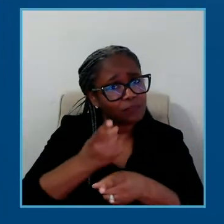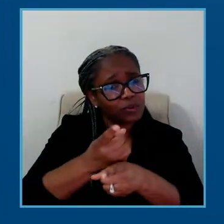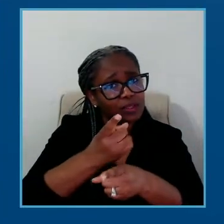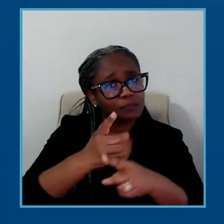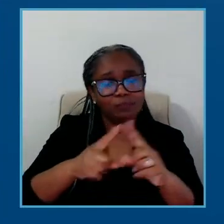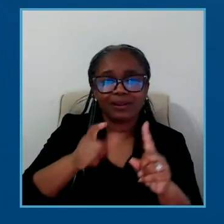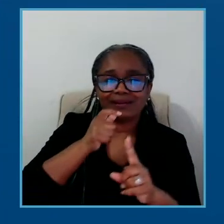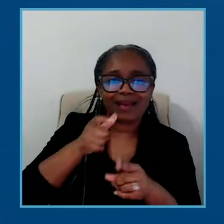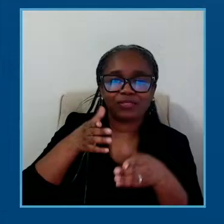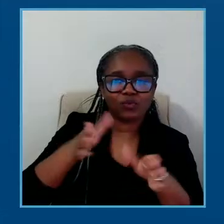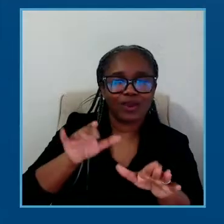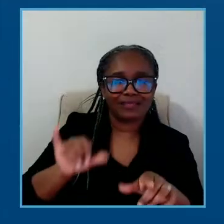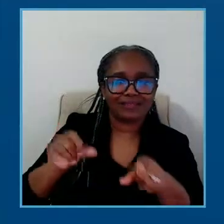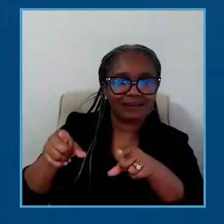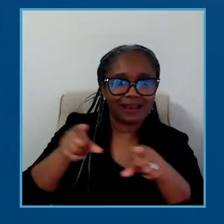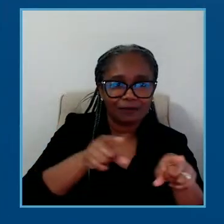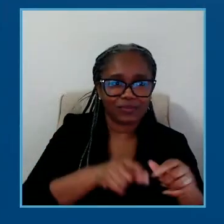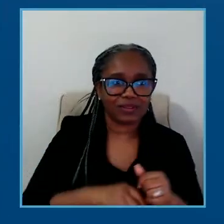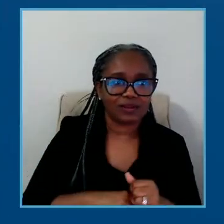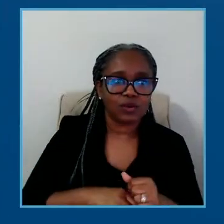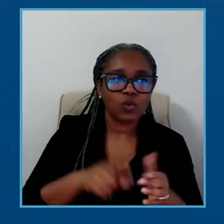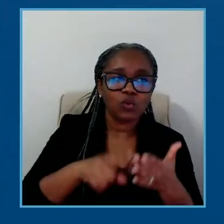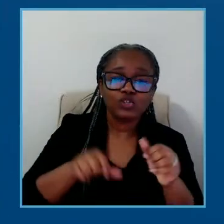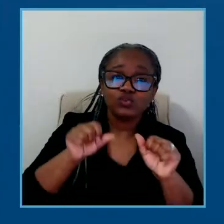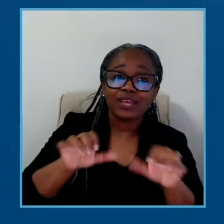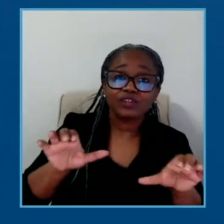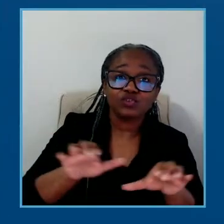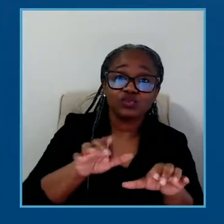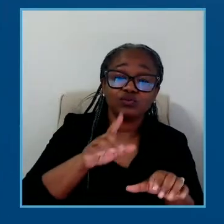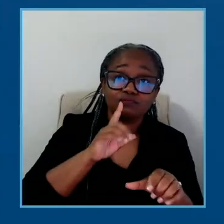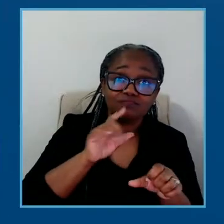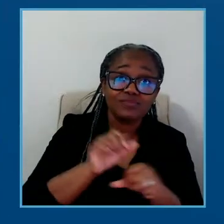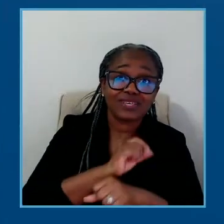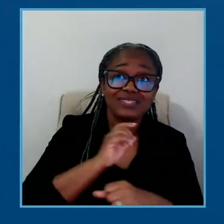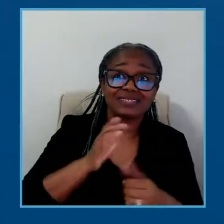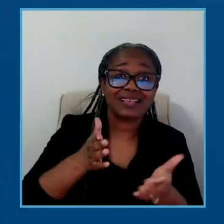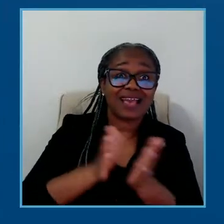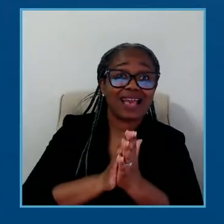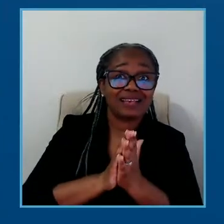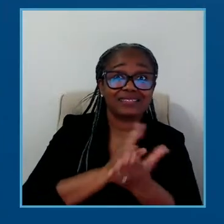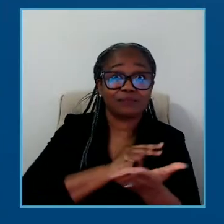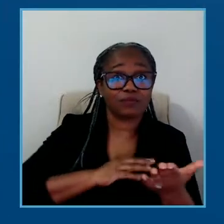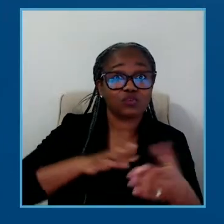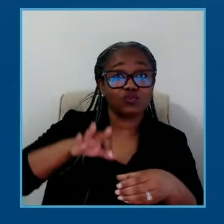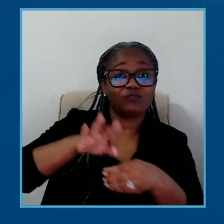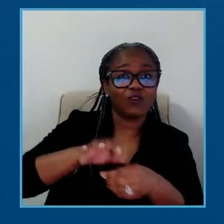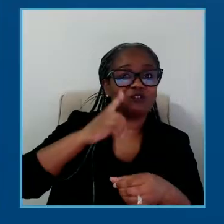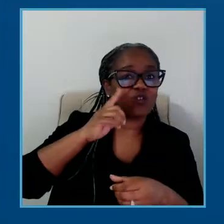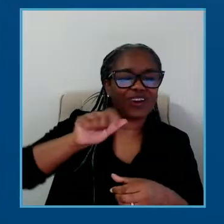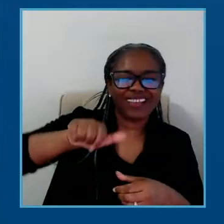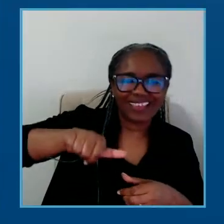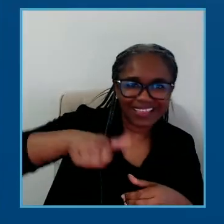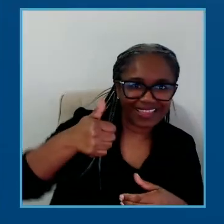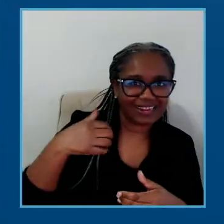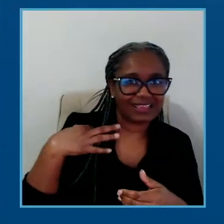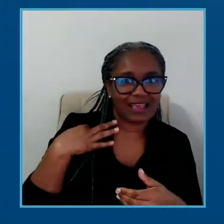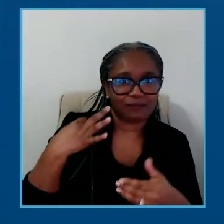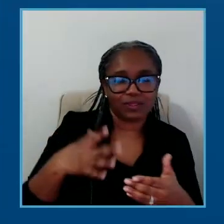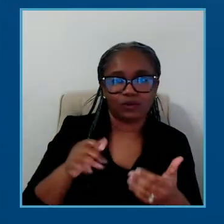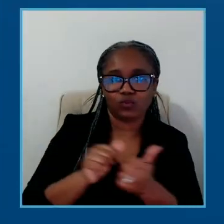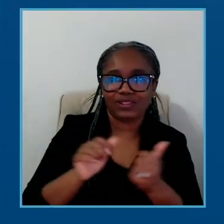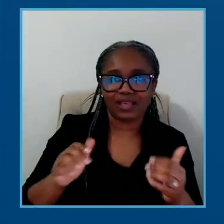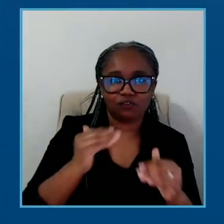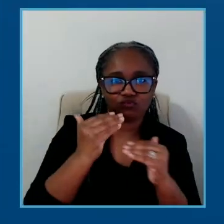instructed to vote for any two candidates with no restriction. And the tellers would then count the number of votes each candidate received